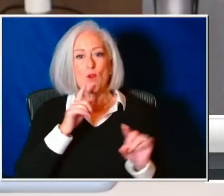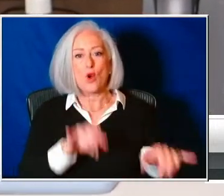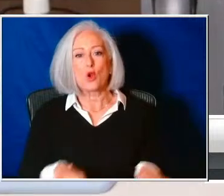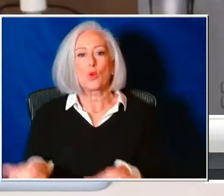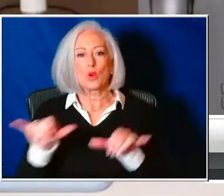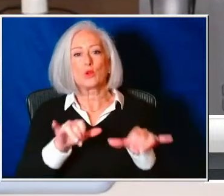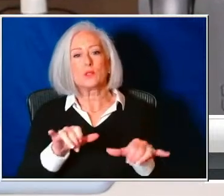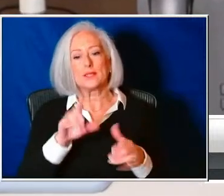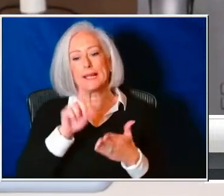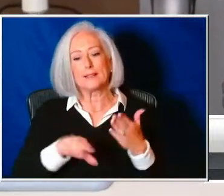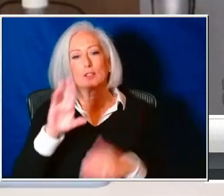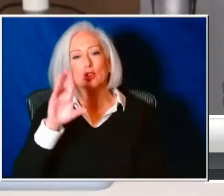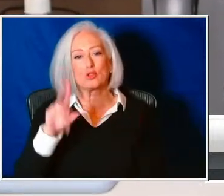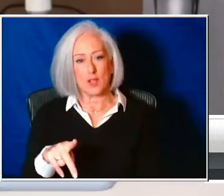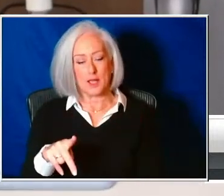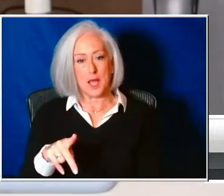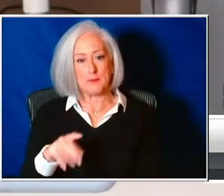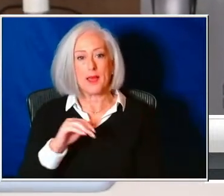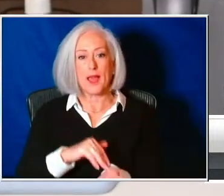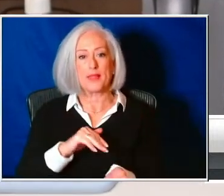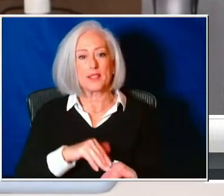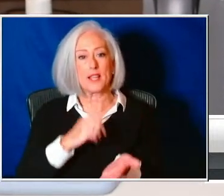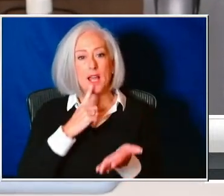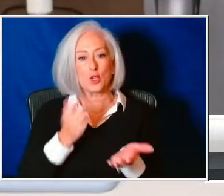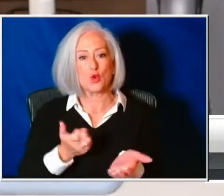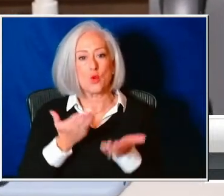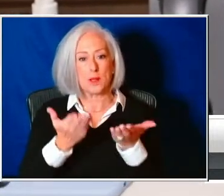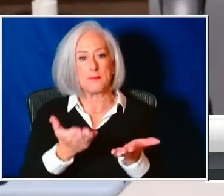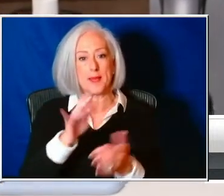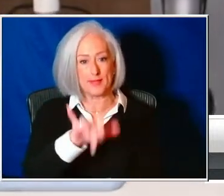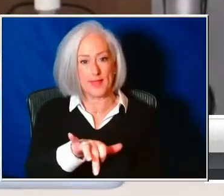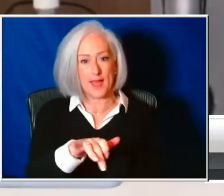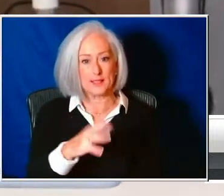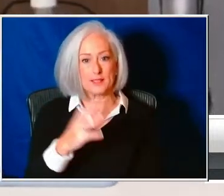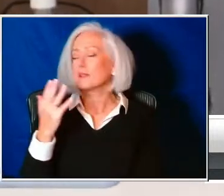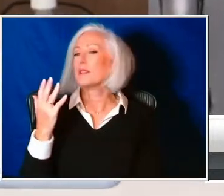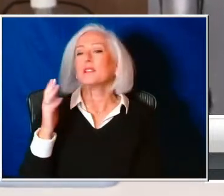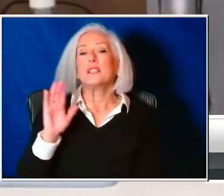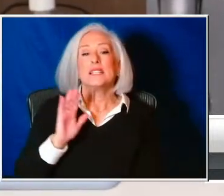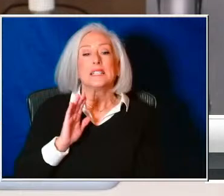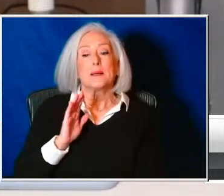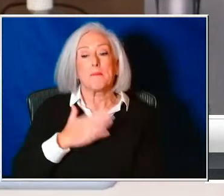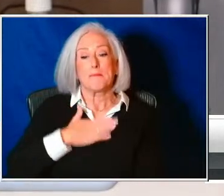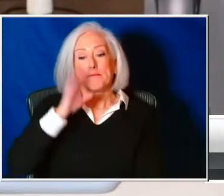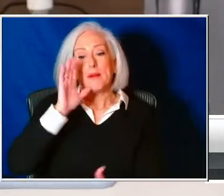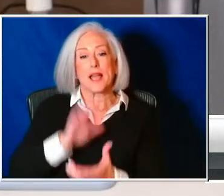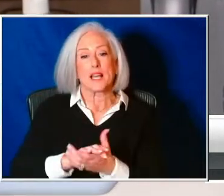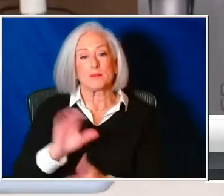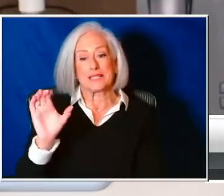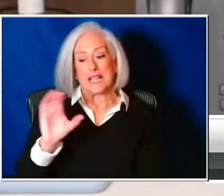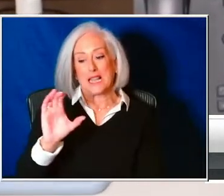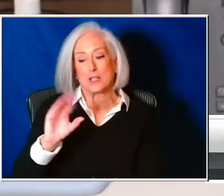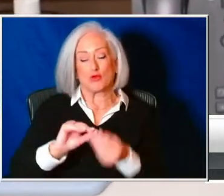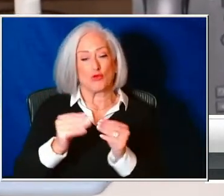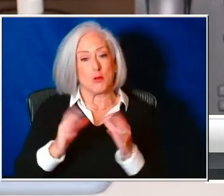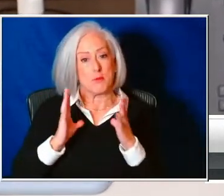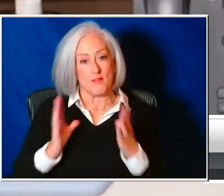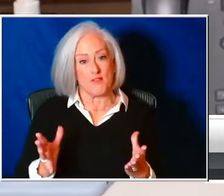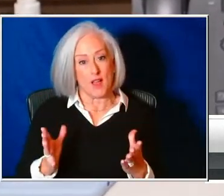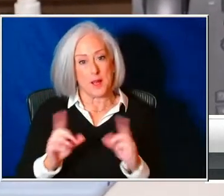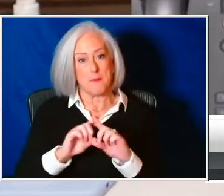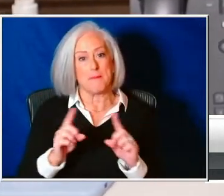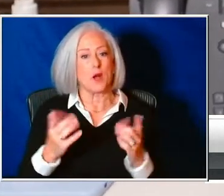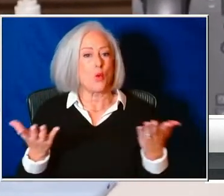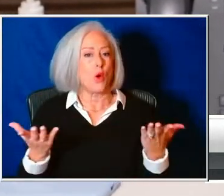doctors recommended for him, his cholesterol numbers are fine, but they just wanted to do a thorough check